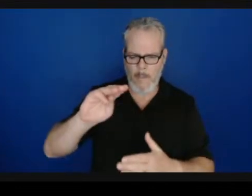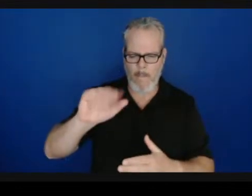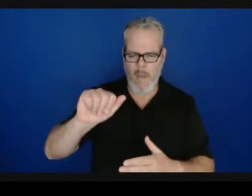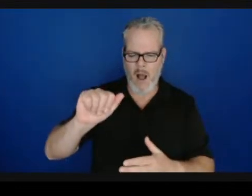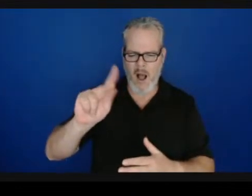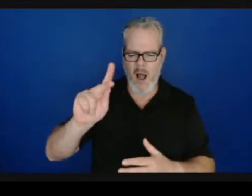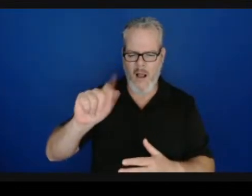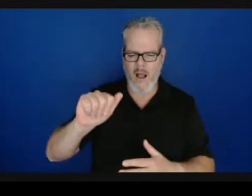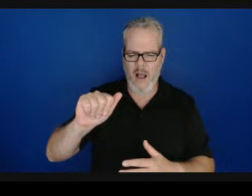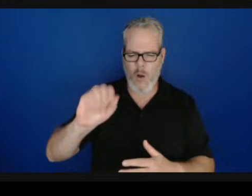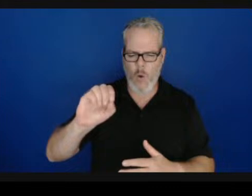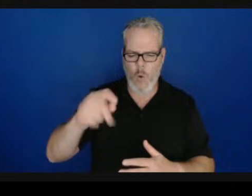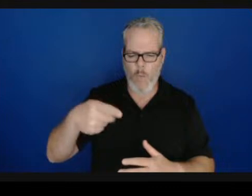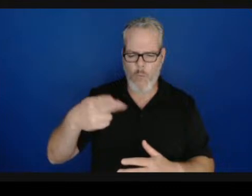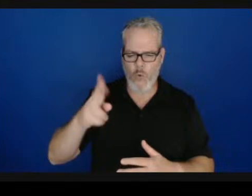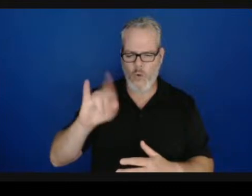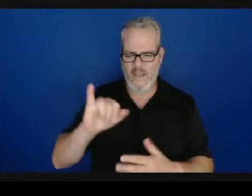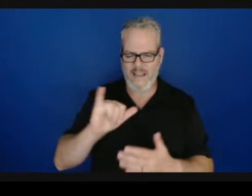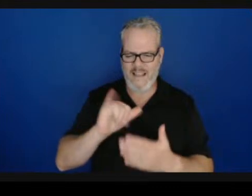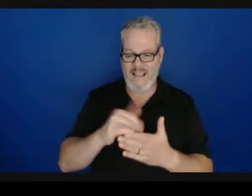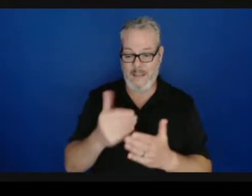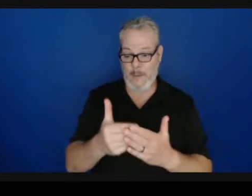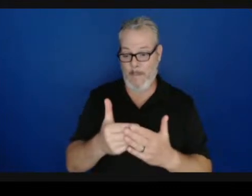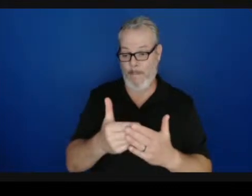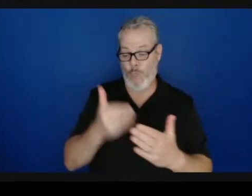not surprised when the eruption started, where it started.